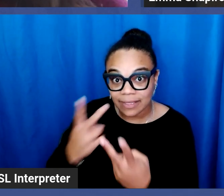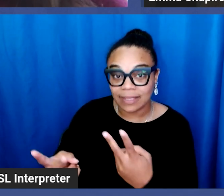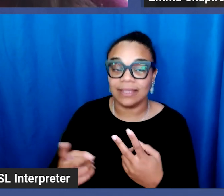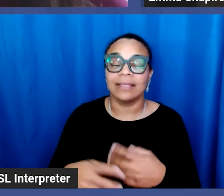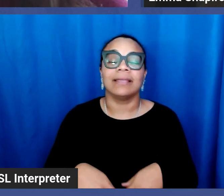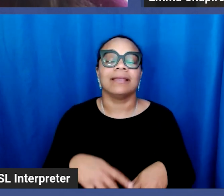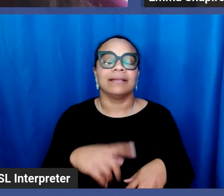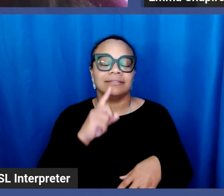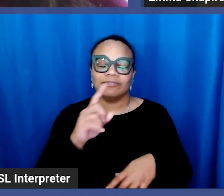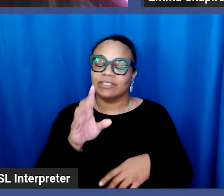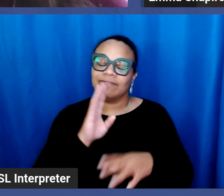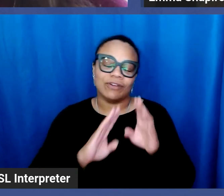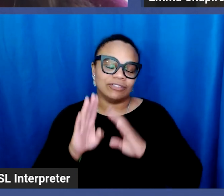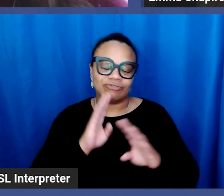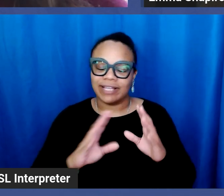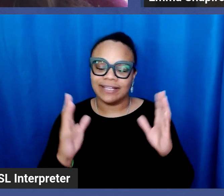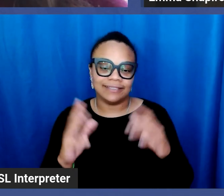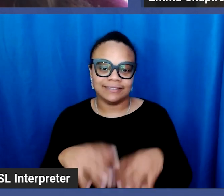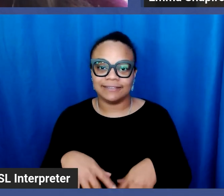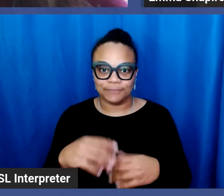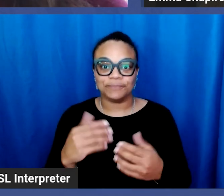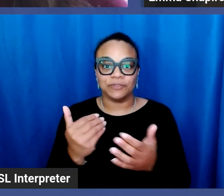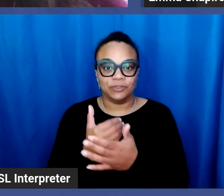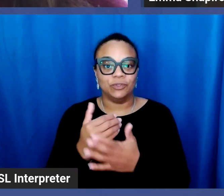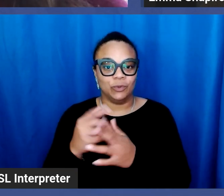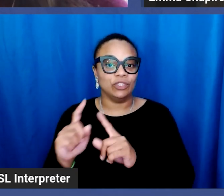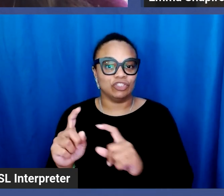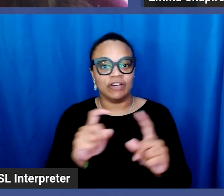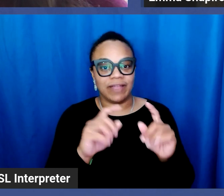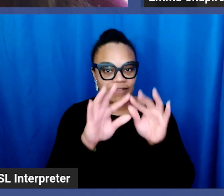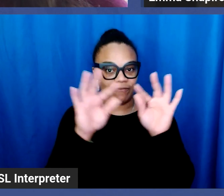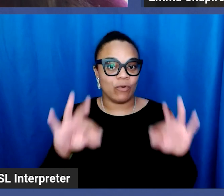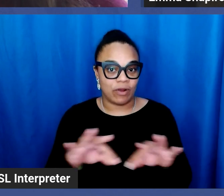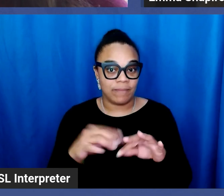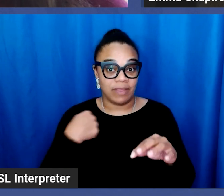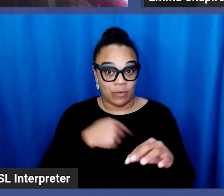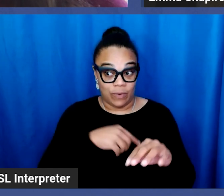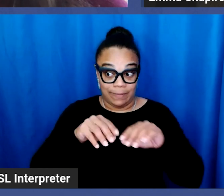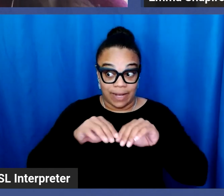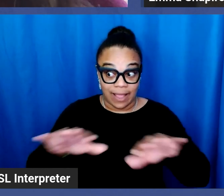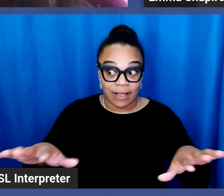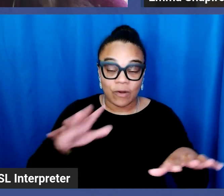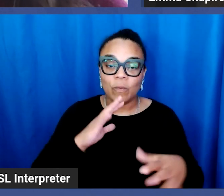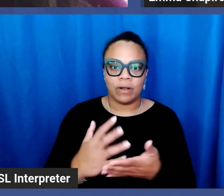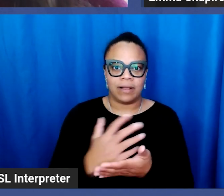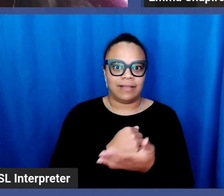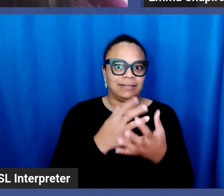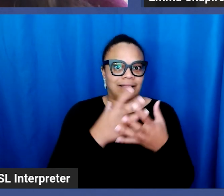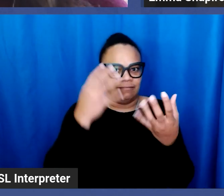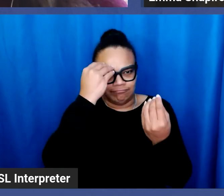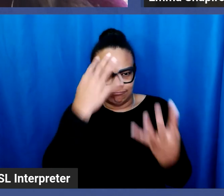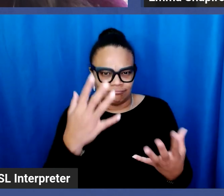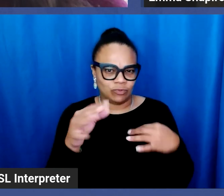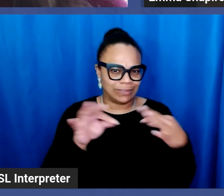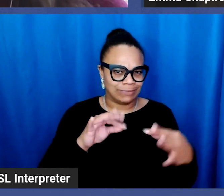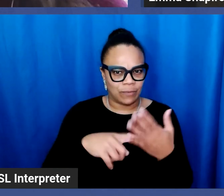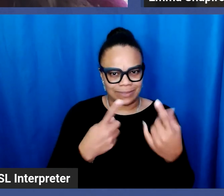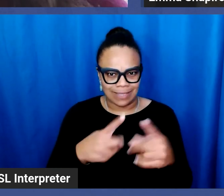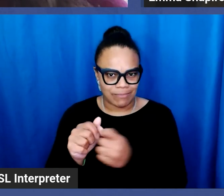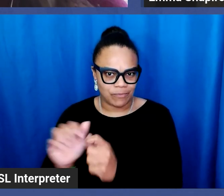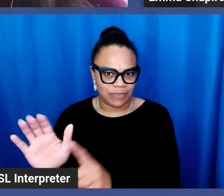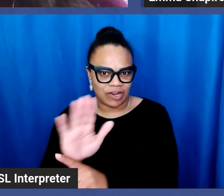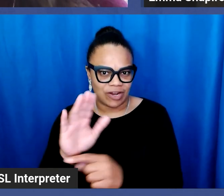So this new survey and forum that we've put out, it's really going to help give us a lot of insight into what's happening in these accounts,